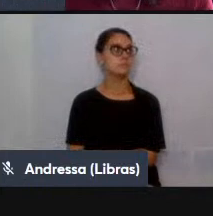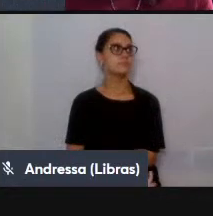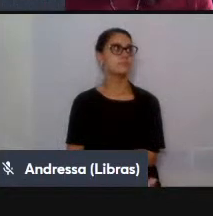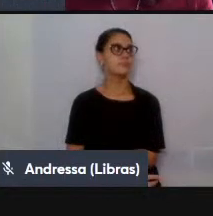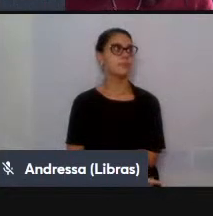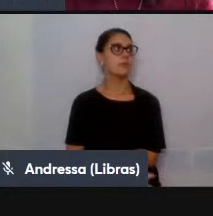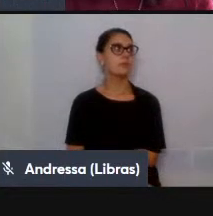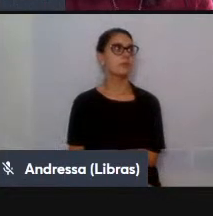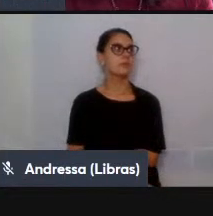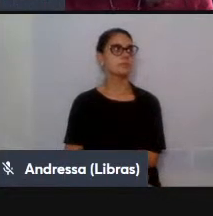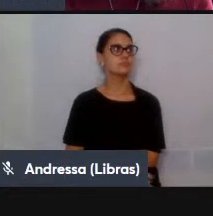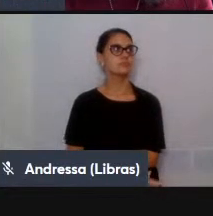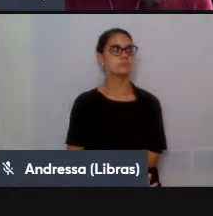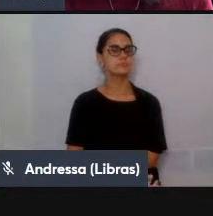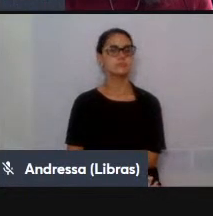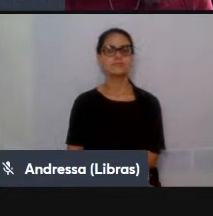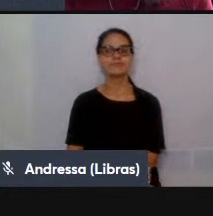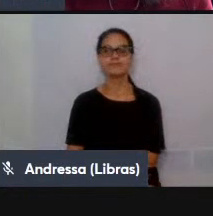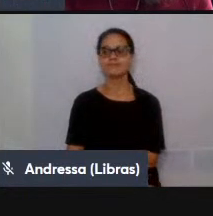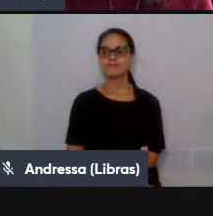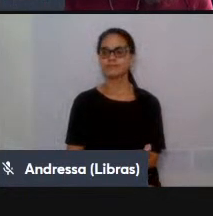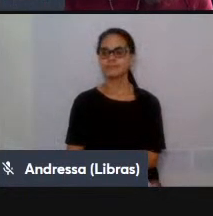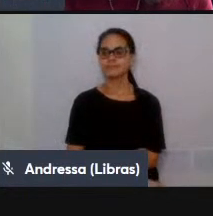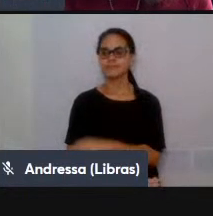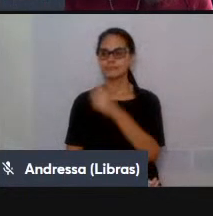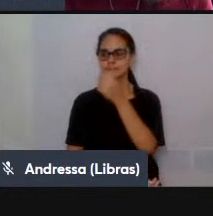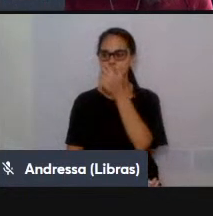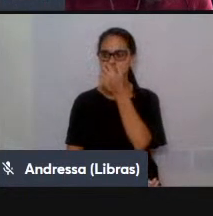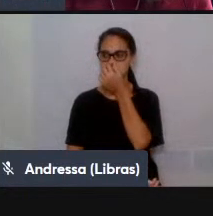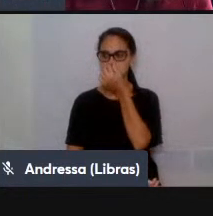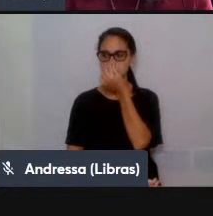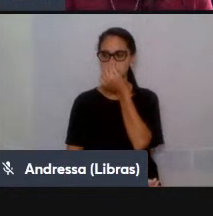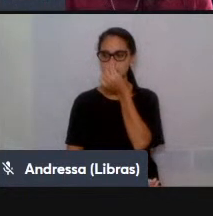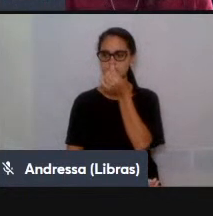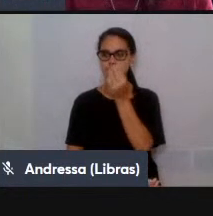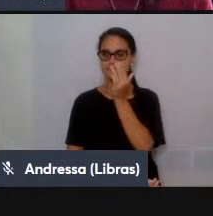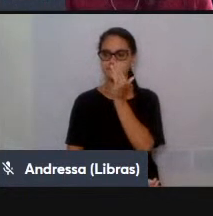as a social process, social structure,